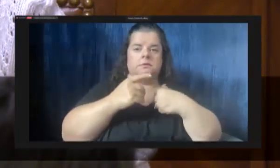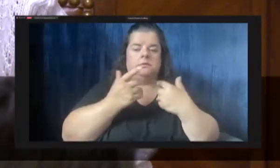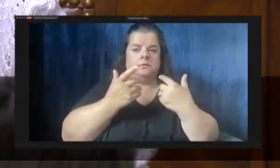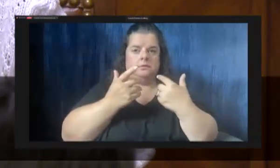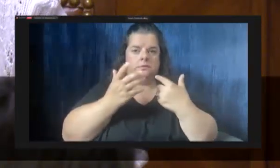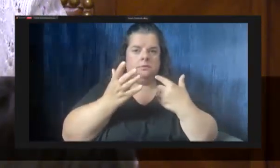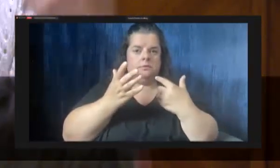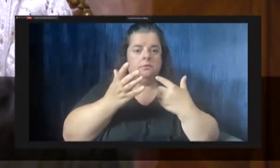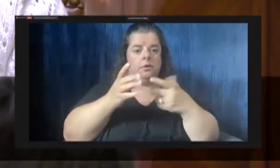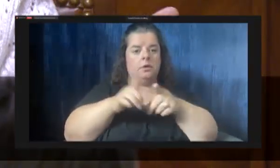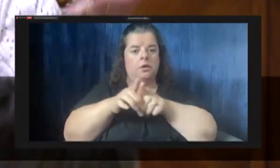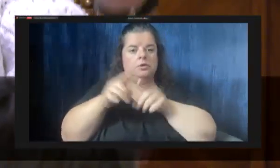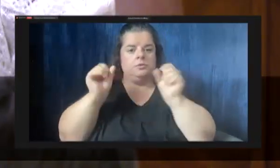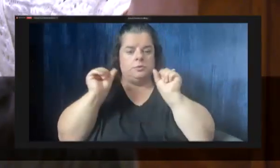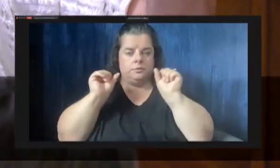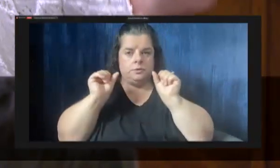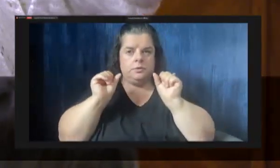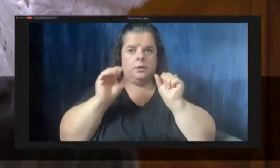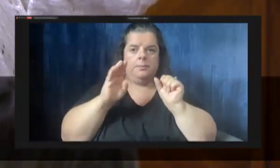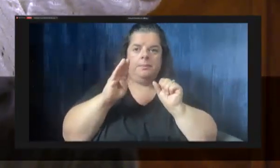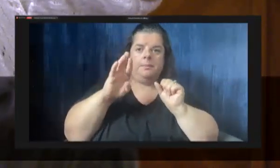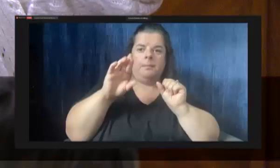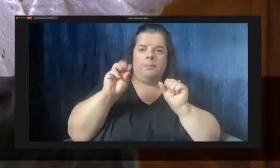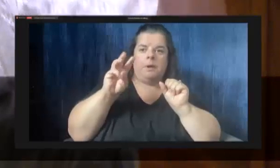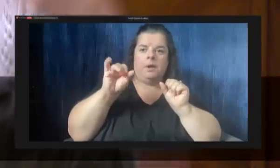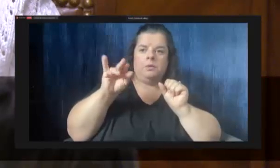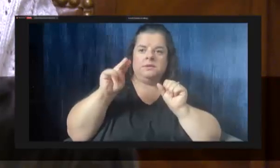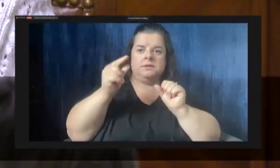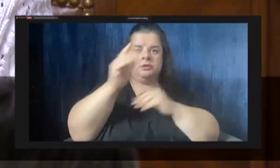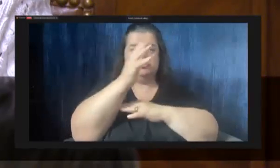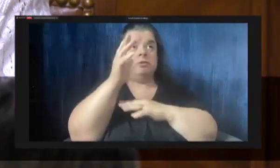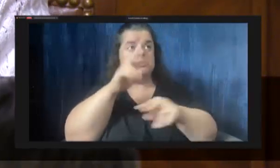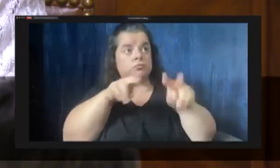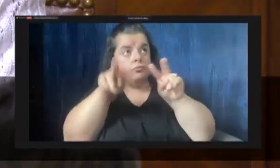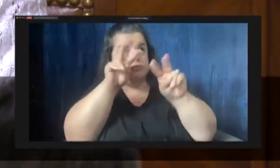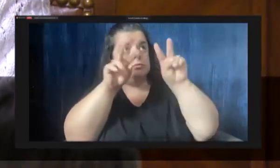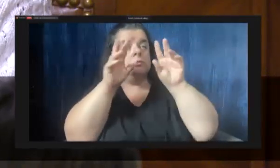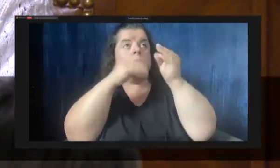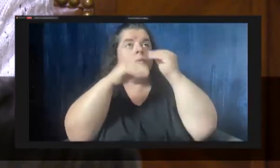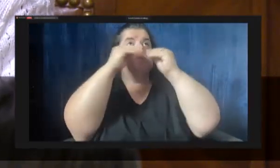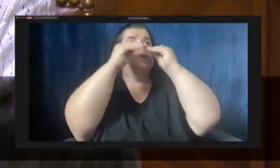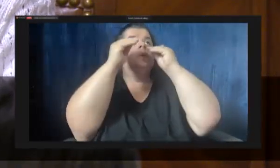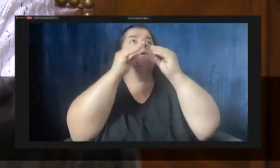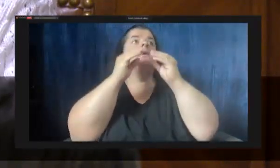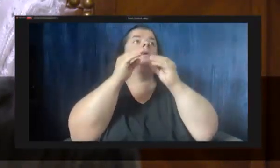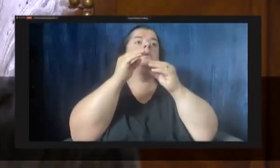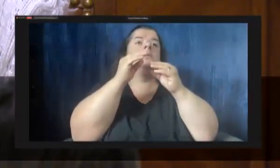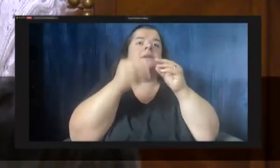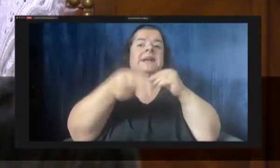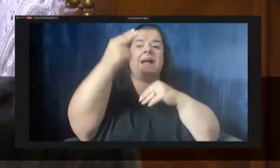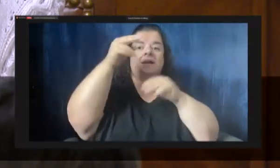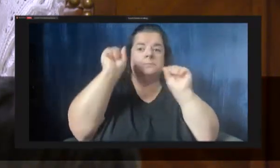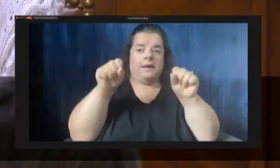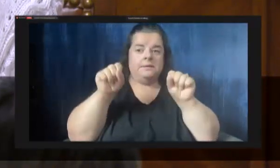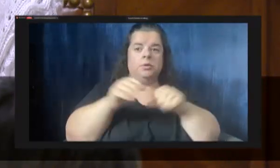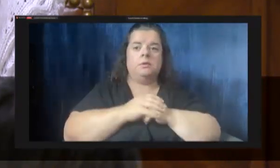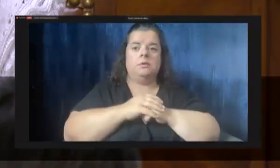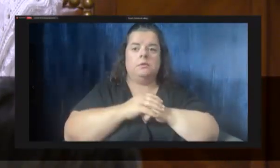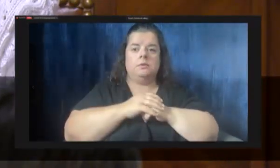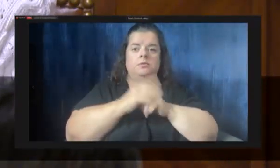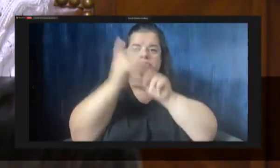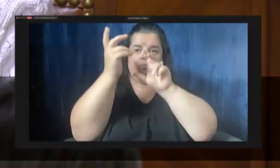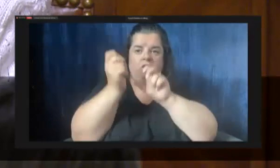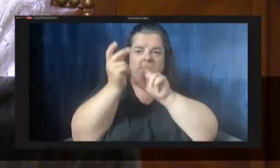also in the winter, they're browsing the trees up. So they reach as high as they can and pull down leaves